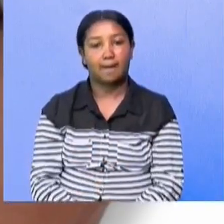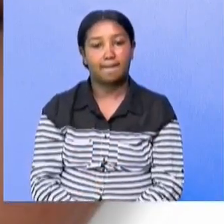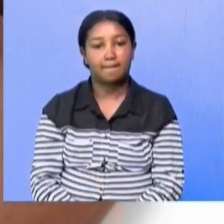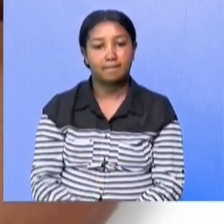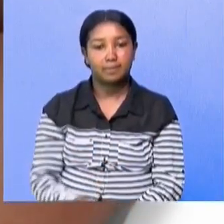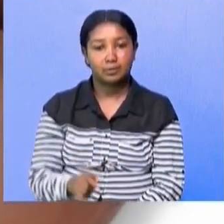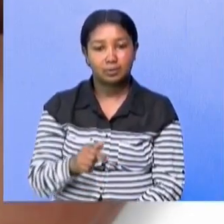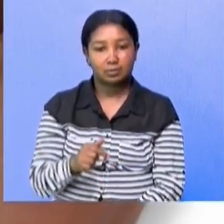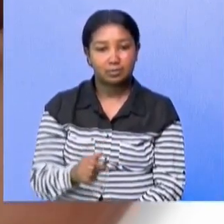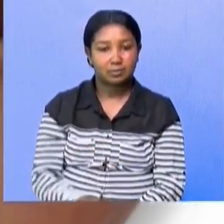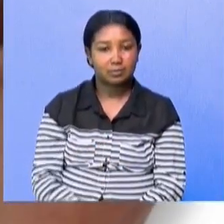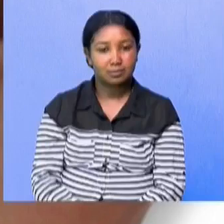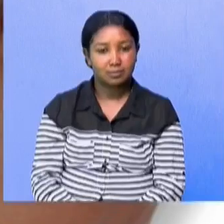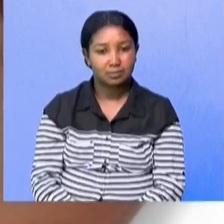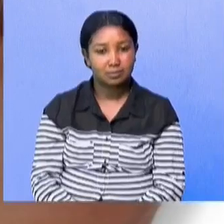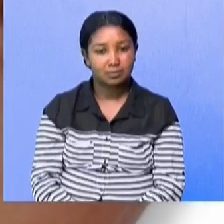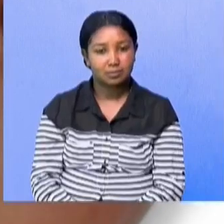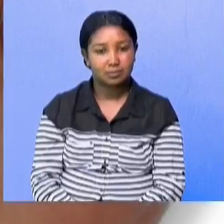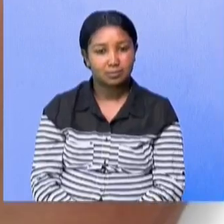taught me